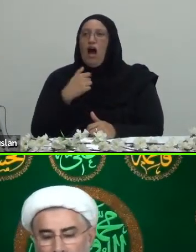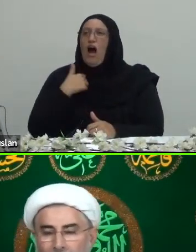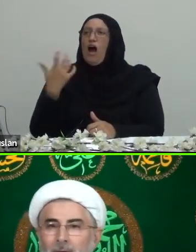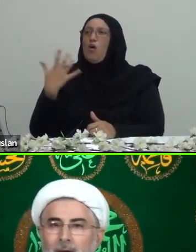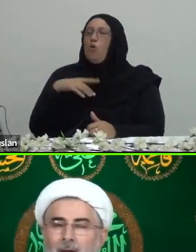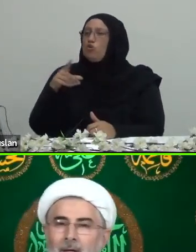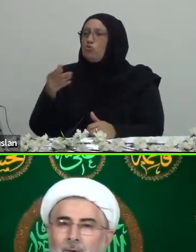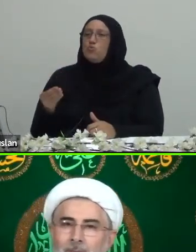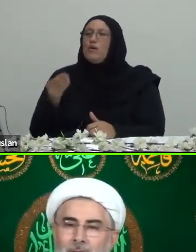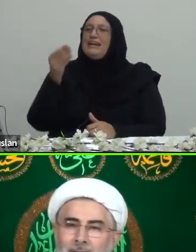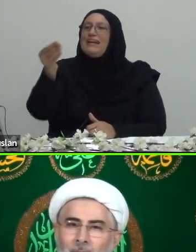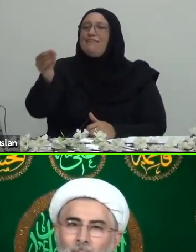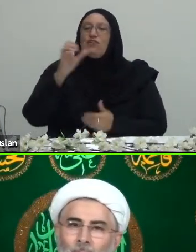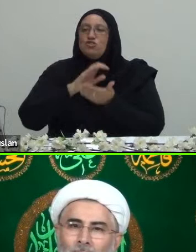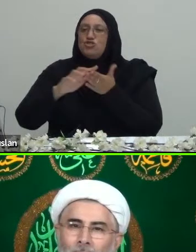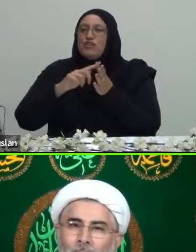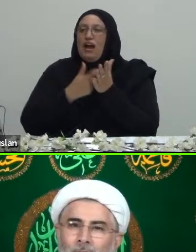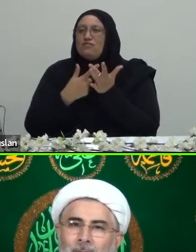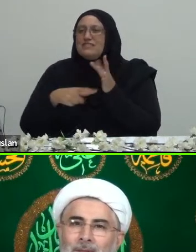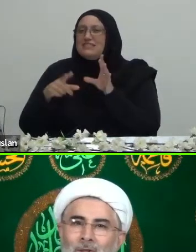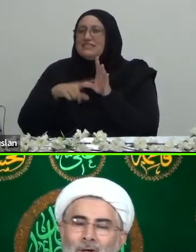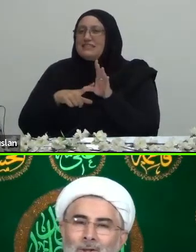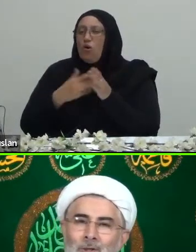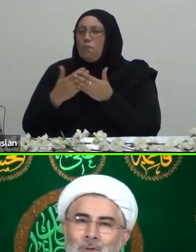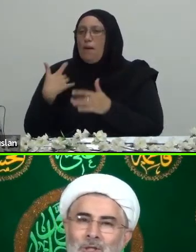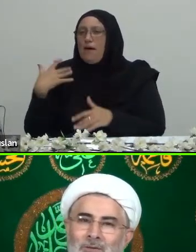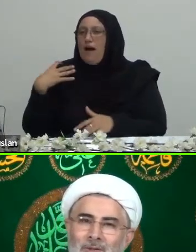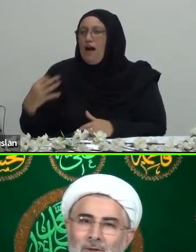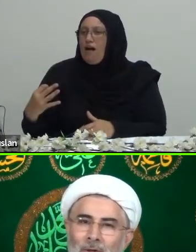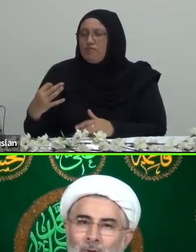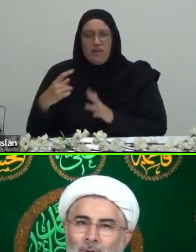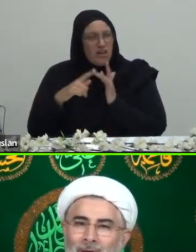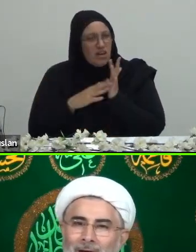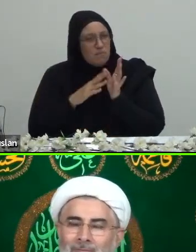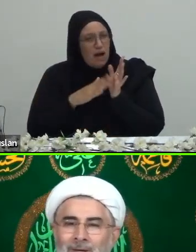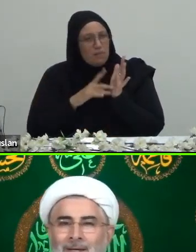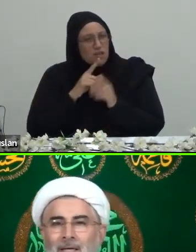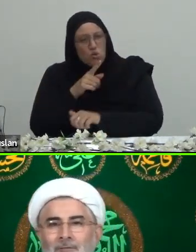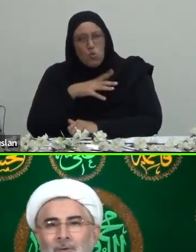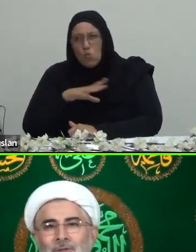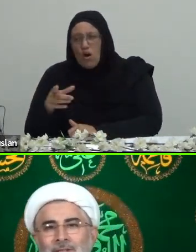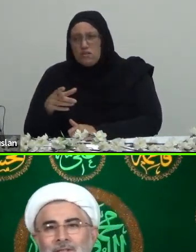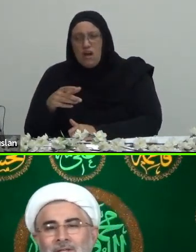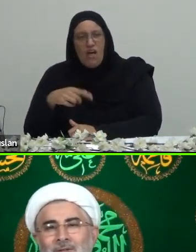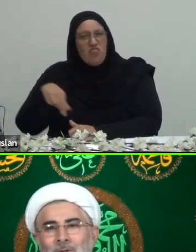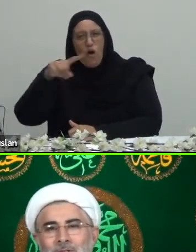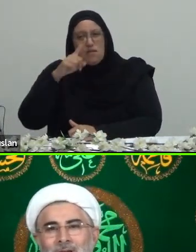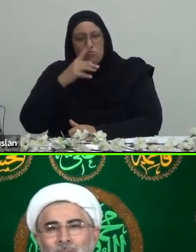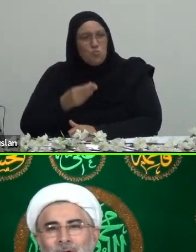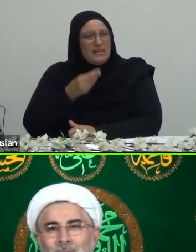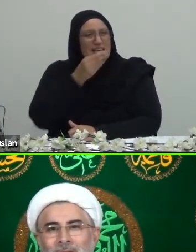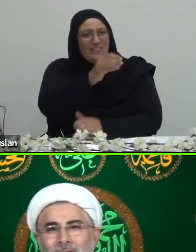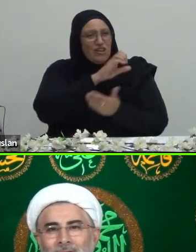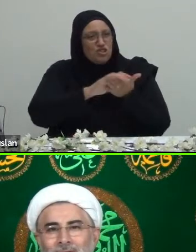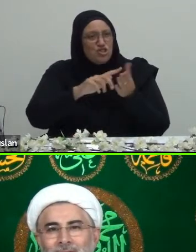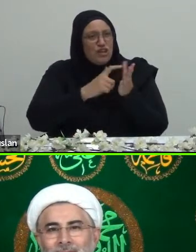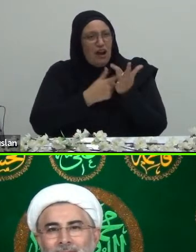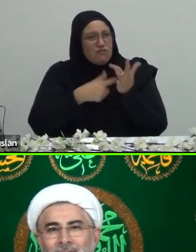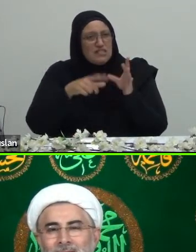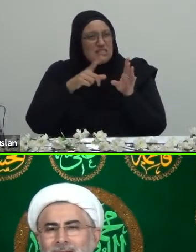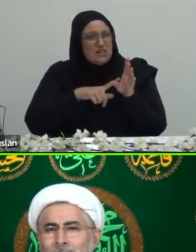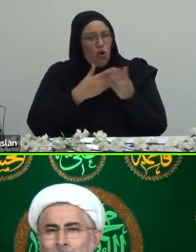cause? Imam says that why are you expecting others to give it on your behalf if you didn't give it yourself while you were